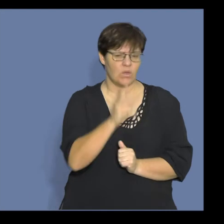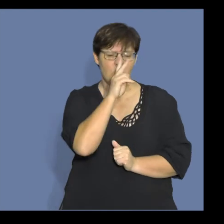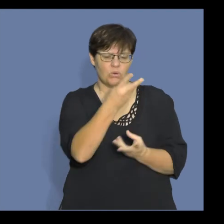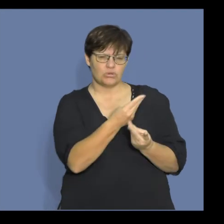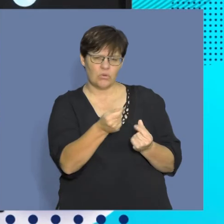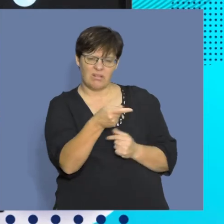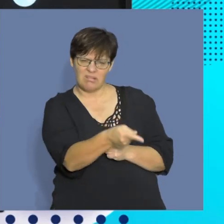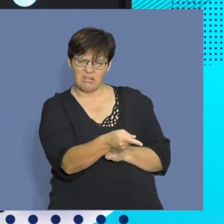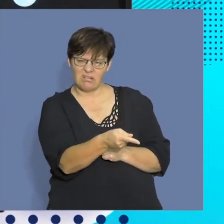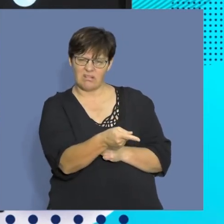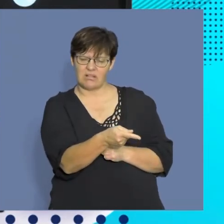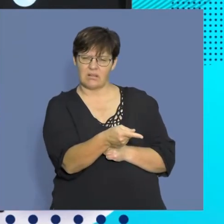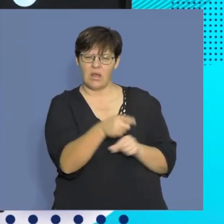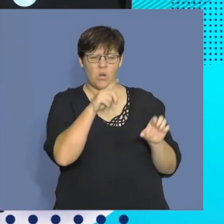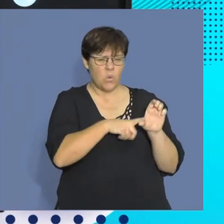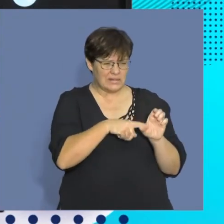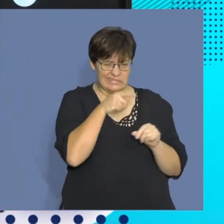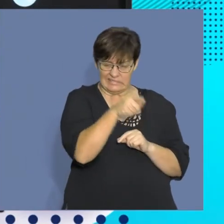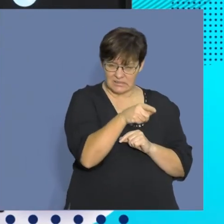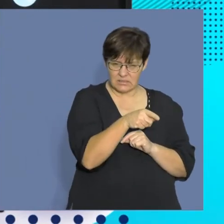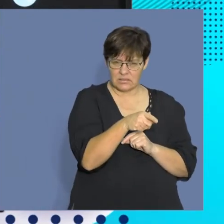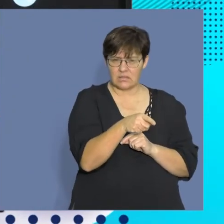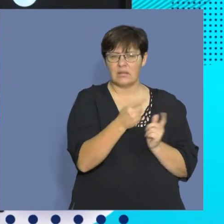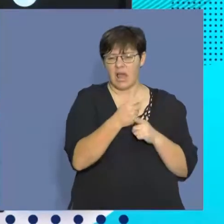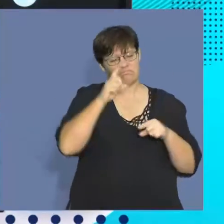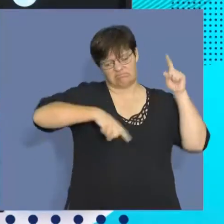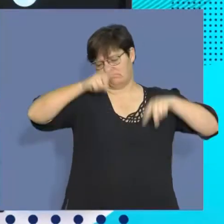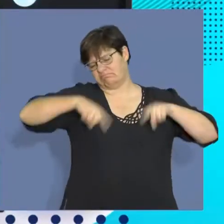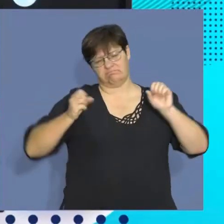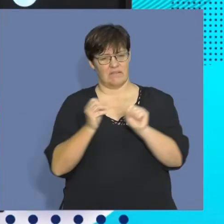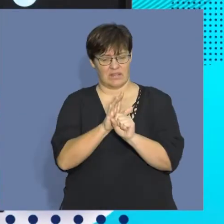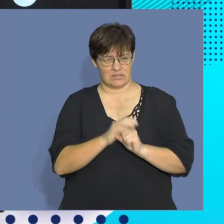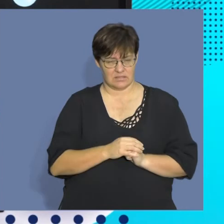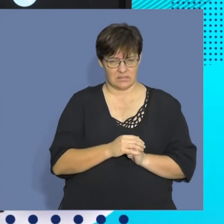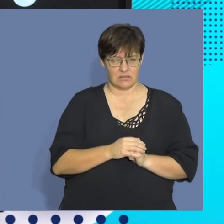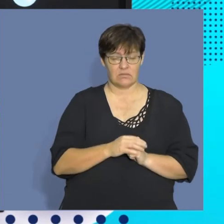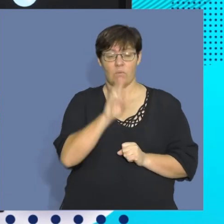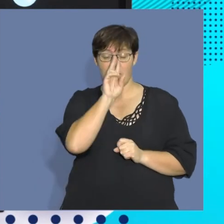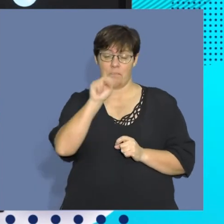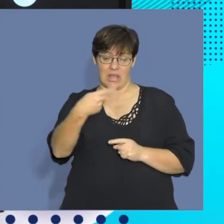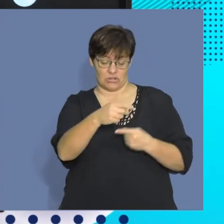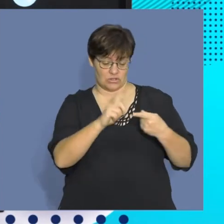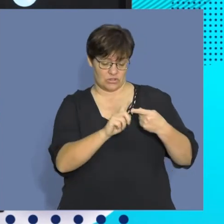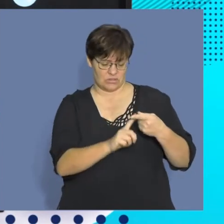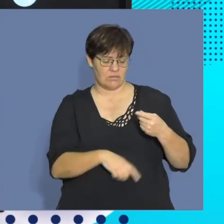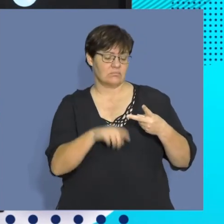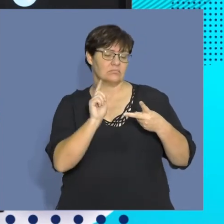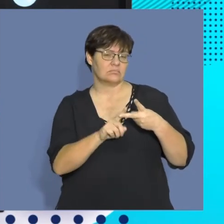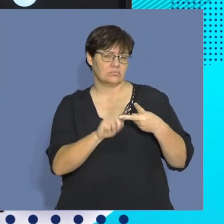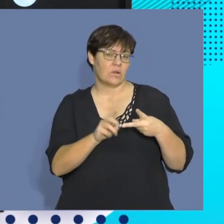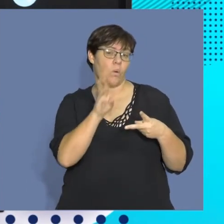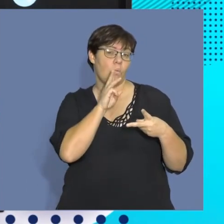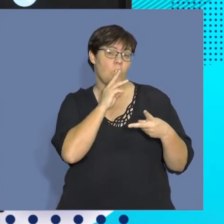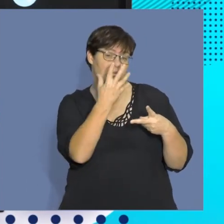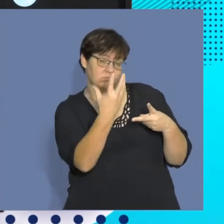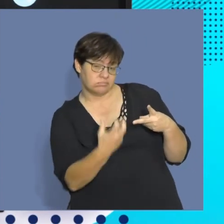at soil, we know that soil, the quality of that soil is affected by various factors. The one is we've just looked at pH, but there are factors